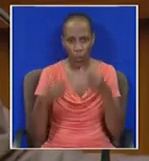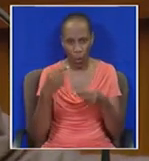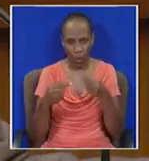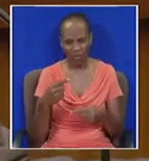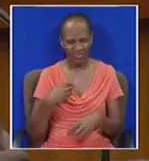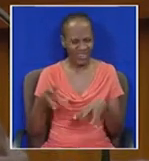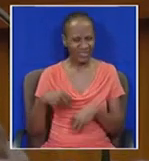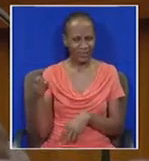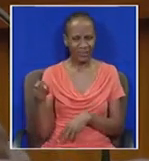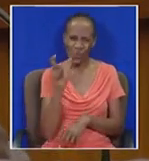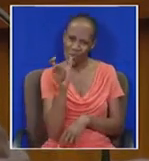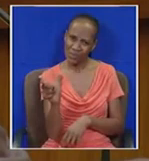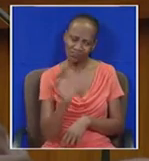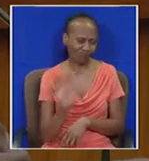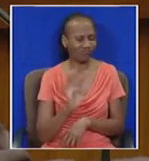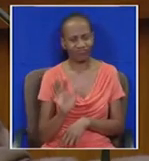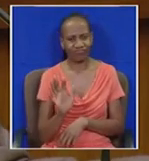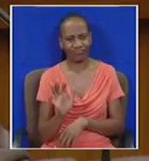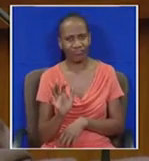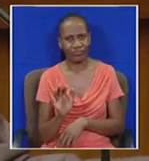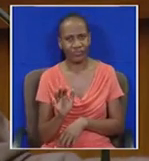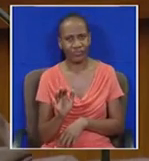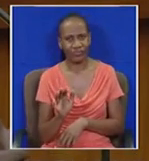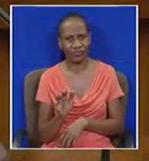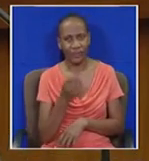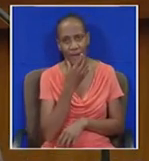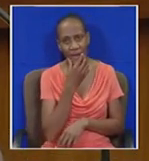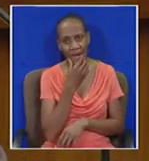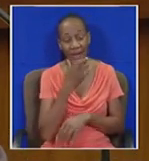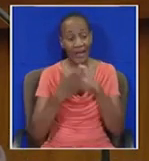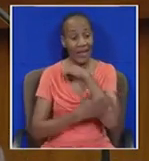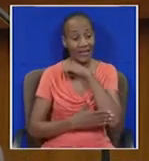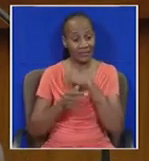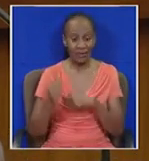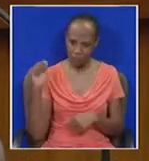We should not have used that language. This is our country.